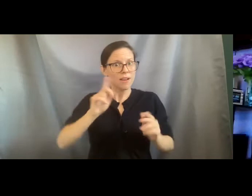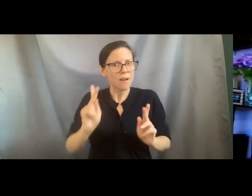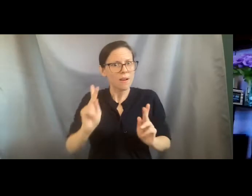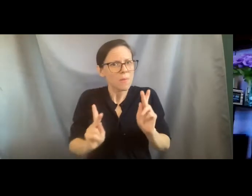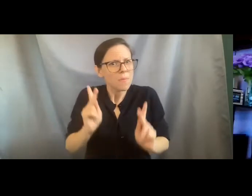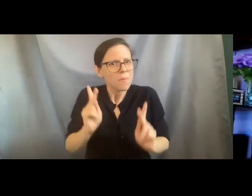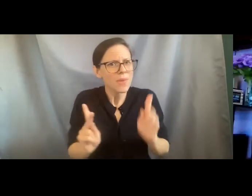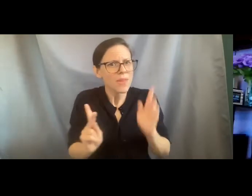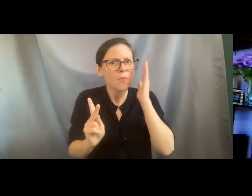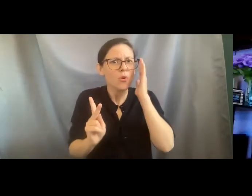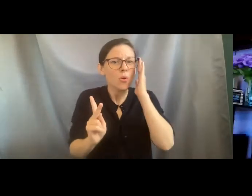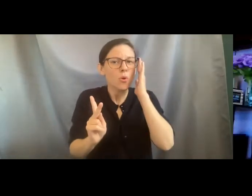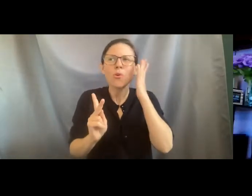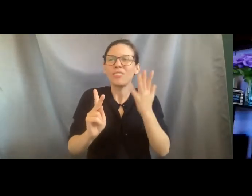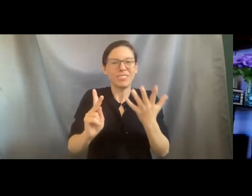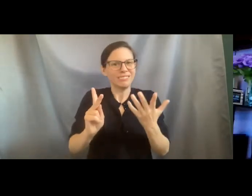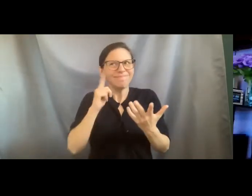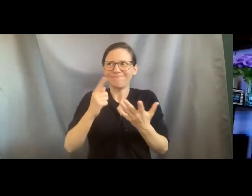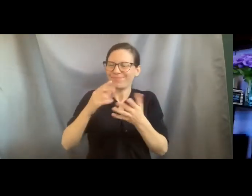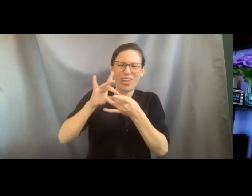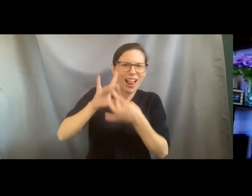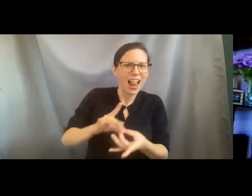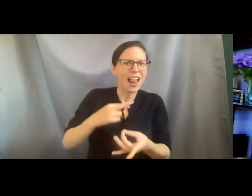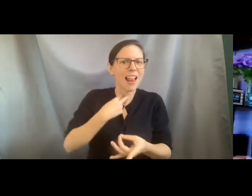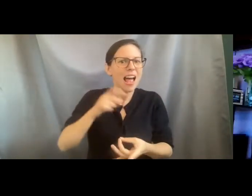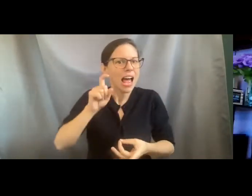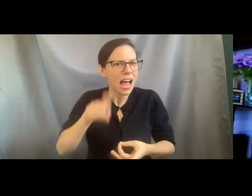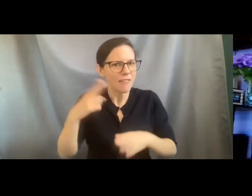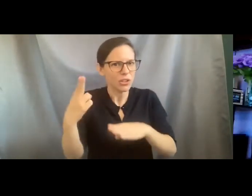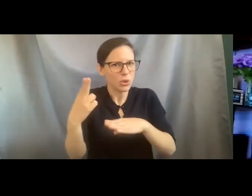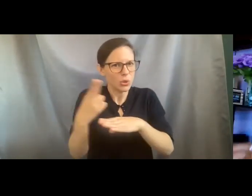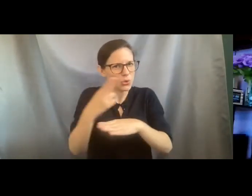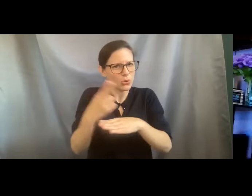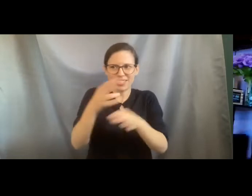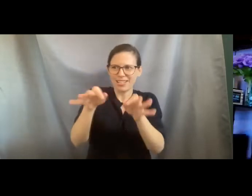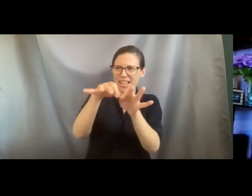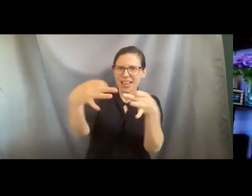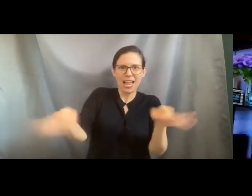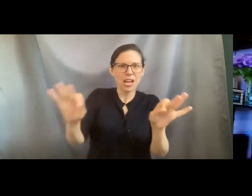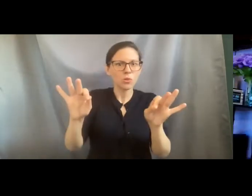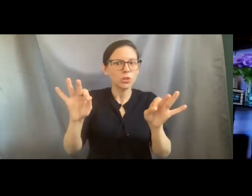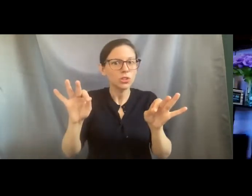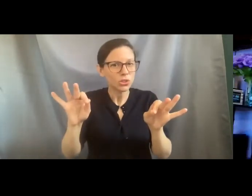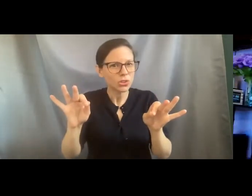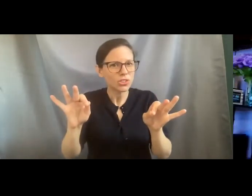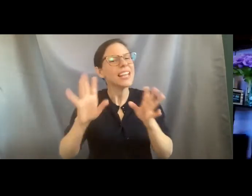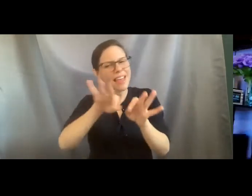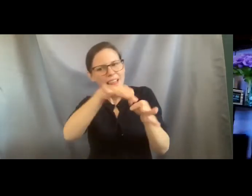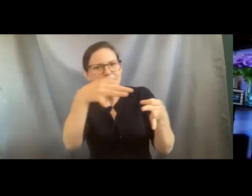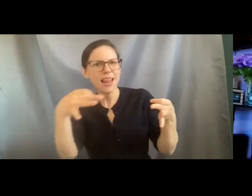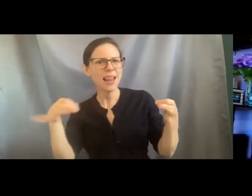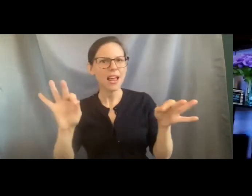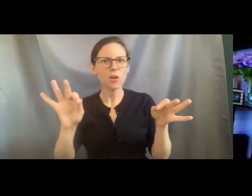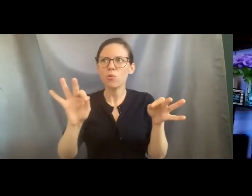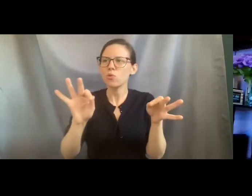slays our opposition, but shares sentiments that ring true to the core of who we are.